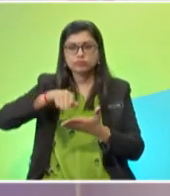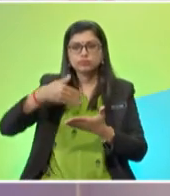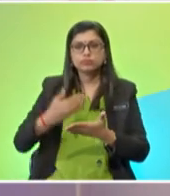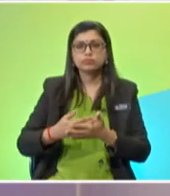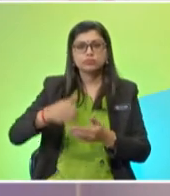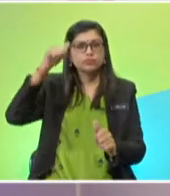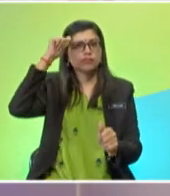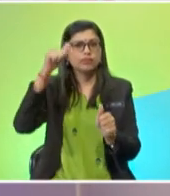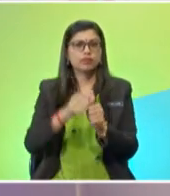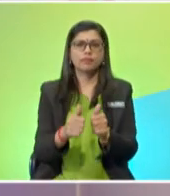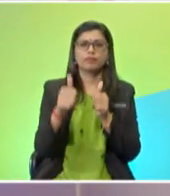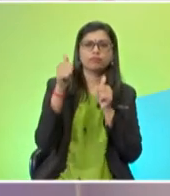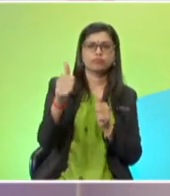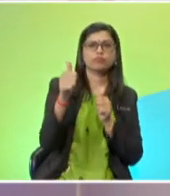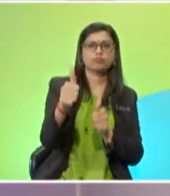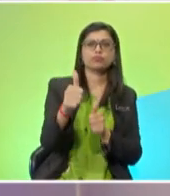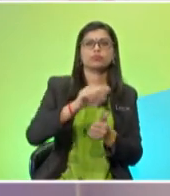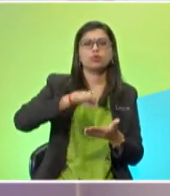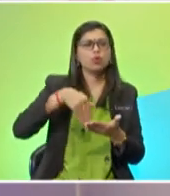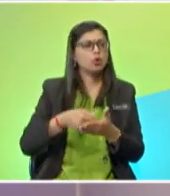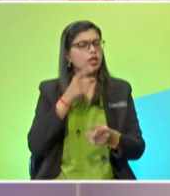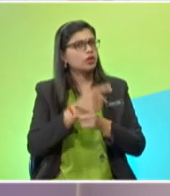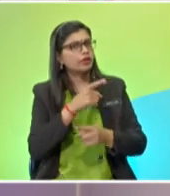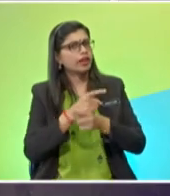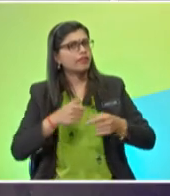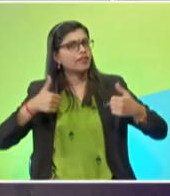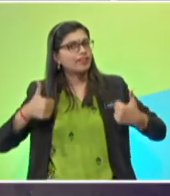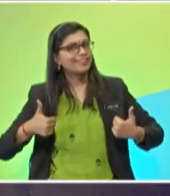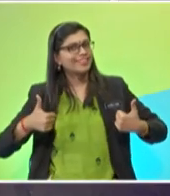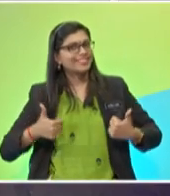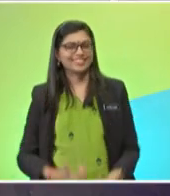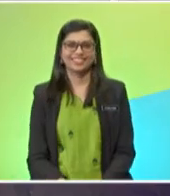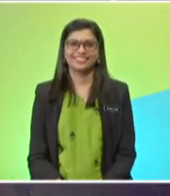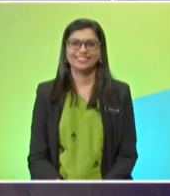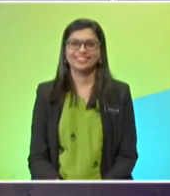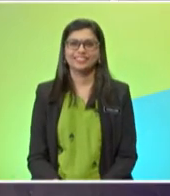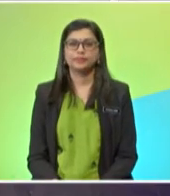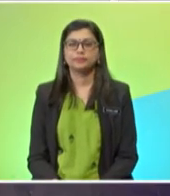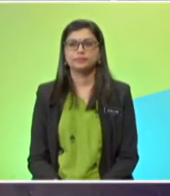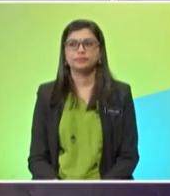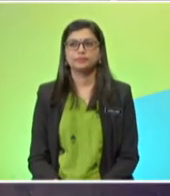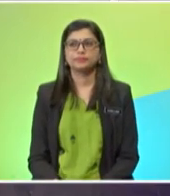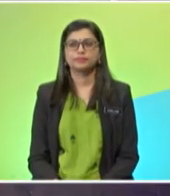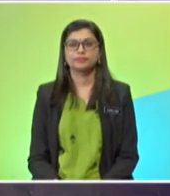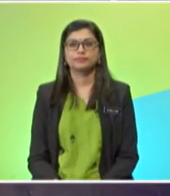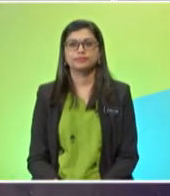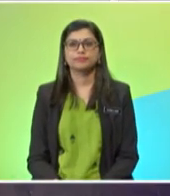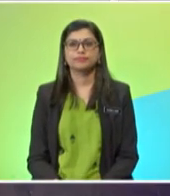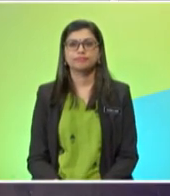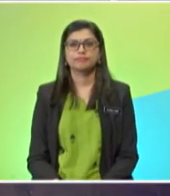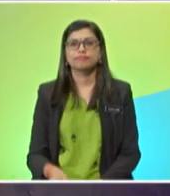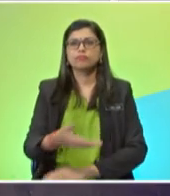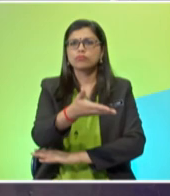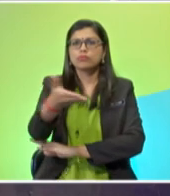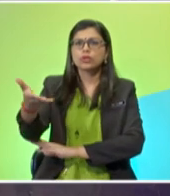good memory, Hanif. So, you can remember all five of them. Thank you so much, Teacher Kenanga. Actually, I got a lot of friends from my pupils, from the pupils at